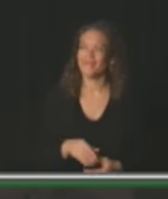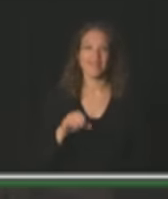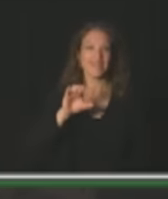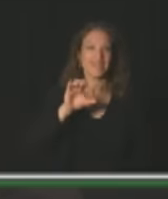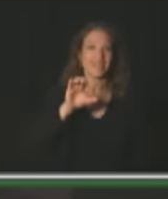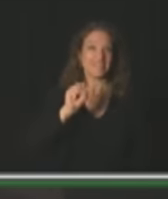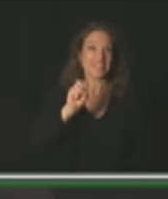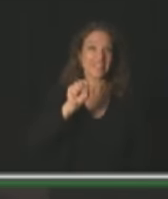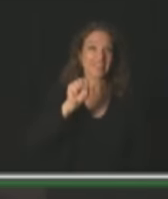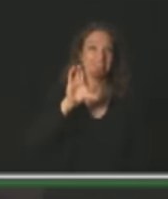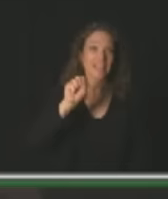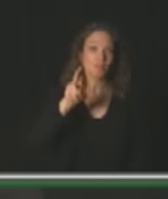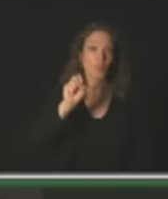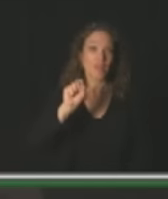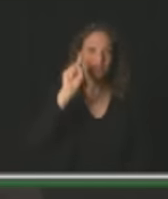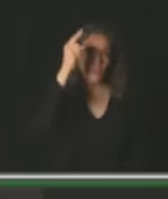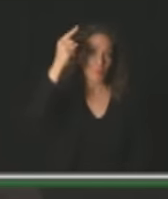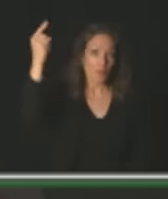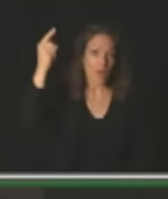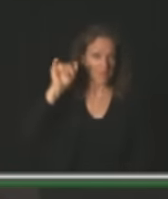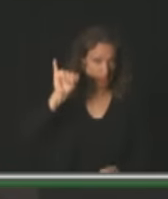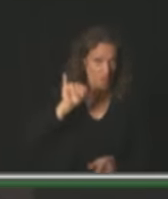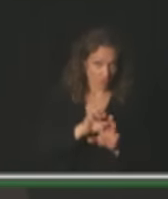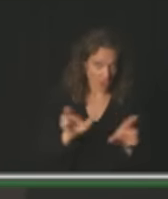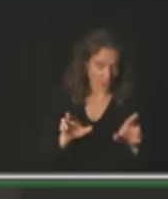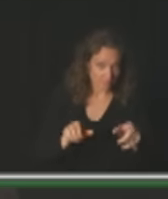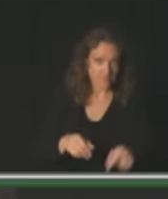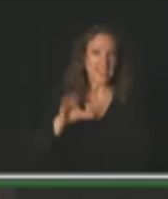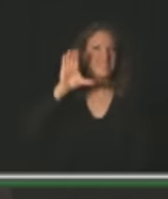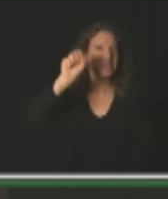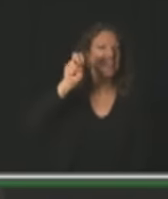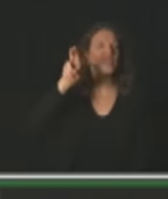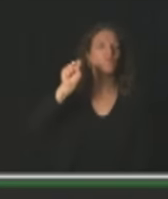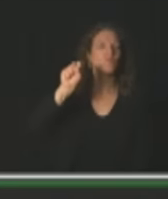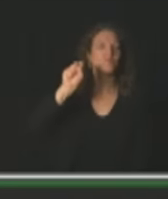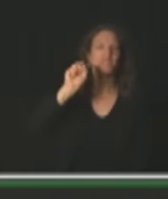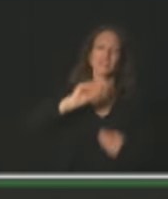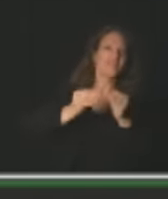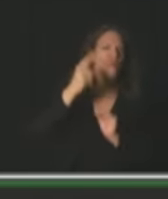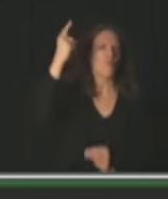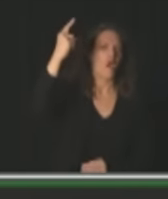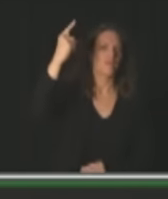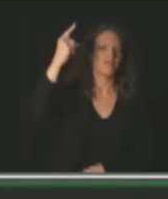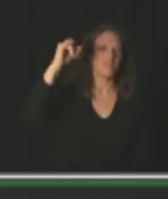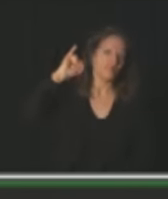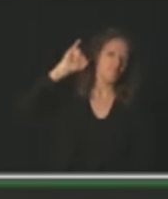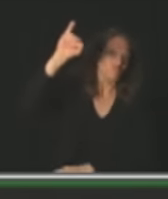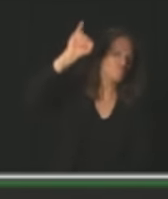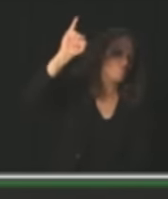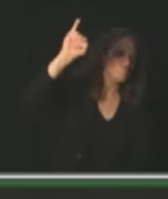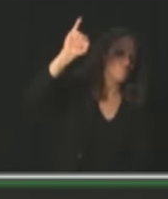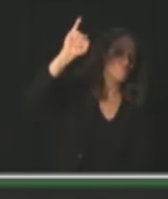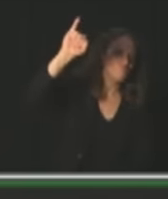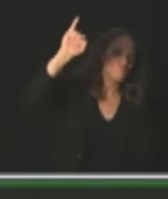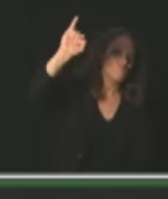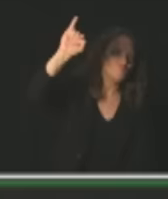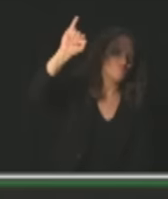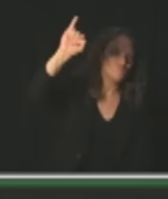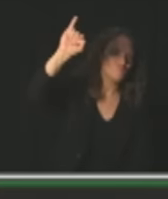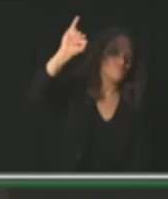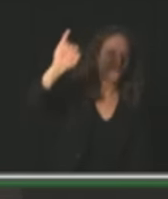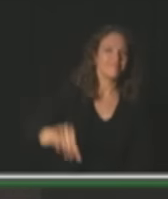Sac State is number one. Stingers up. Sac State is number one. Stingers